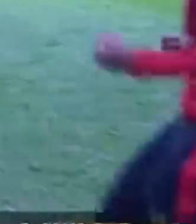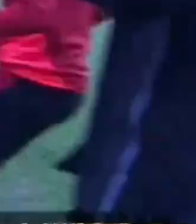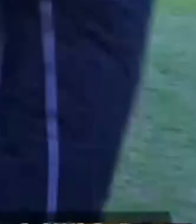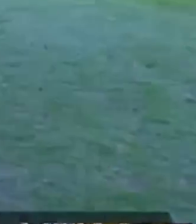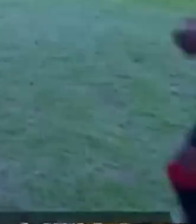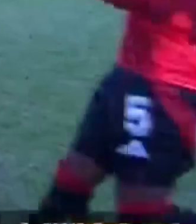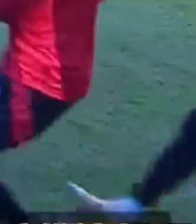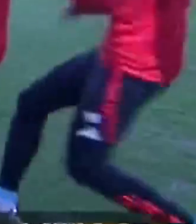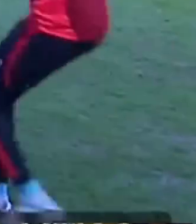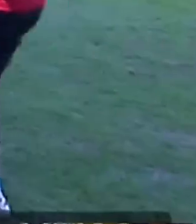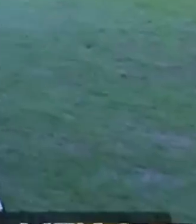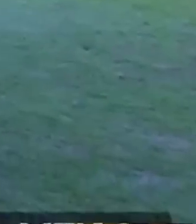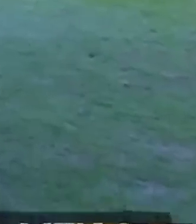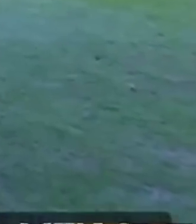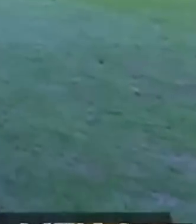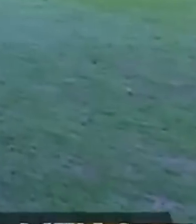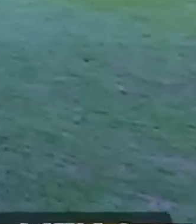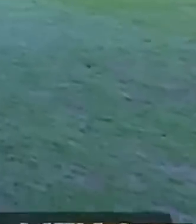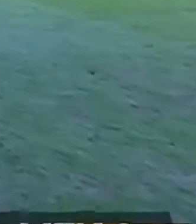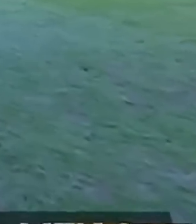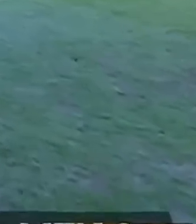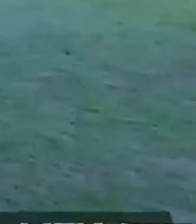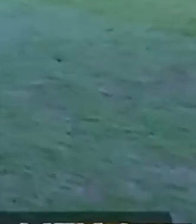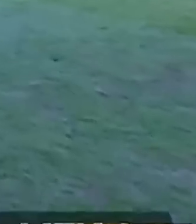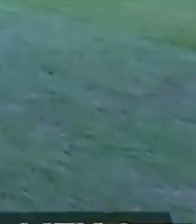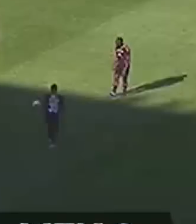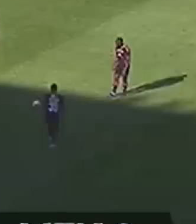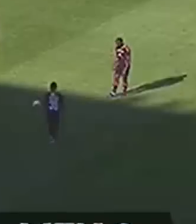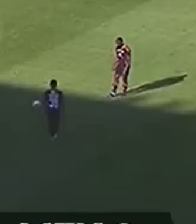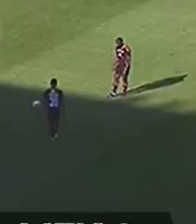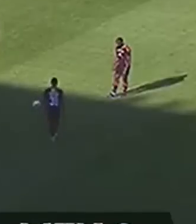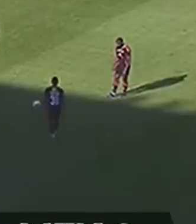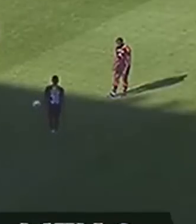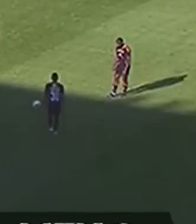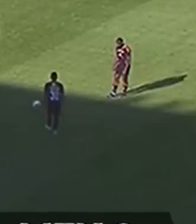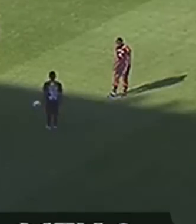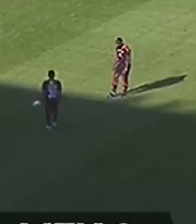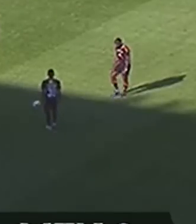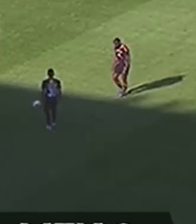Dawudi Khopasela di fulanga tsa bontsho le bosweu.